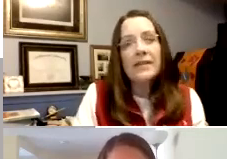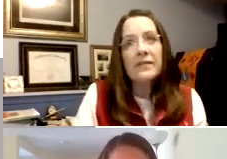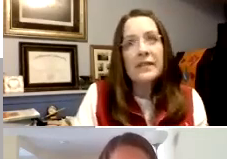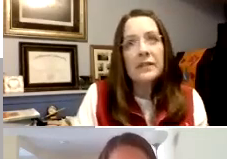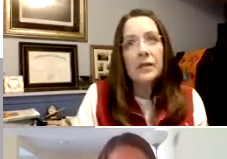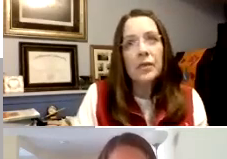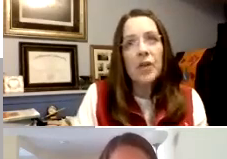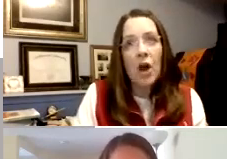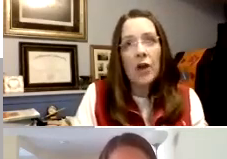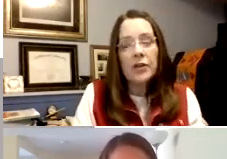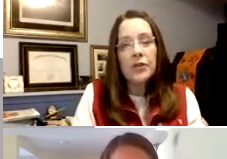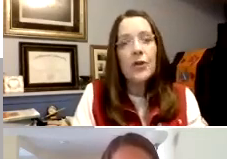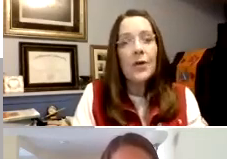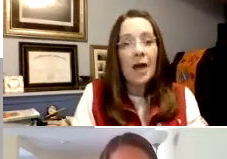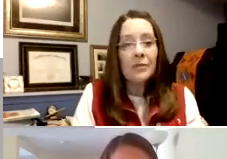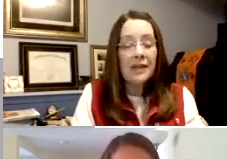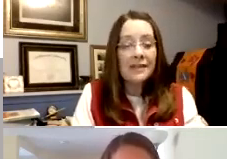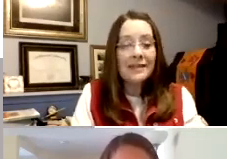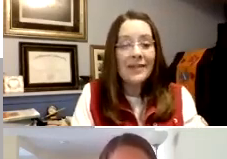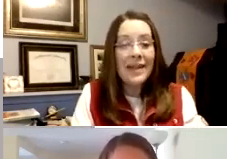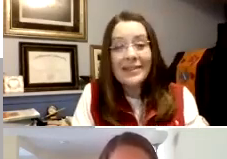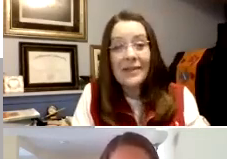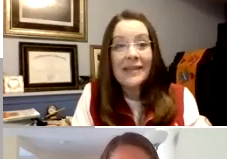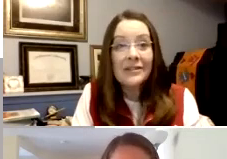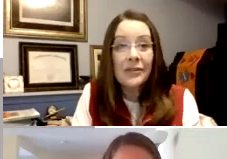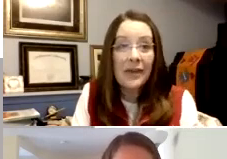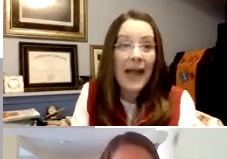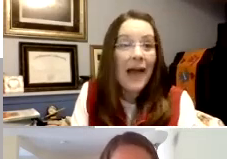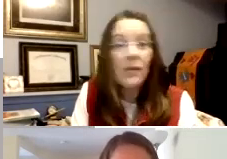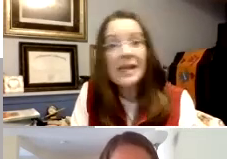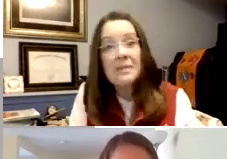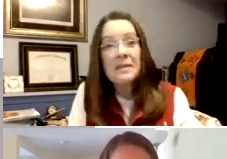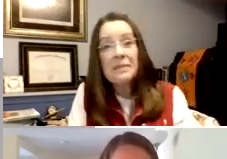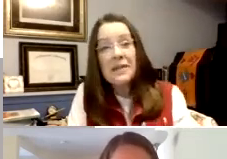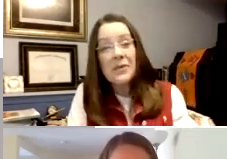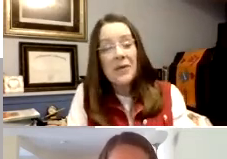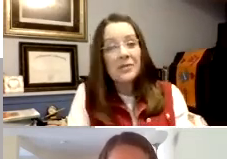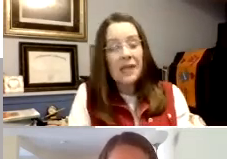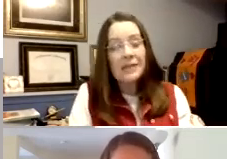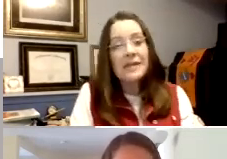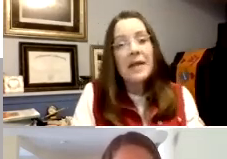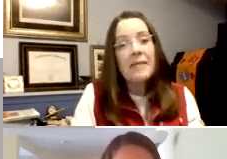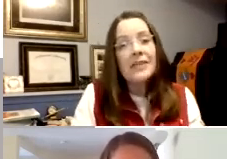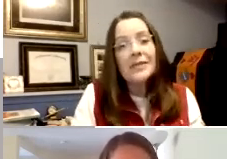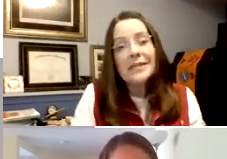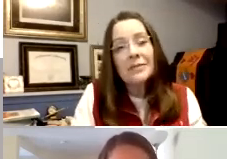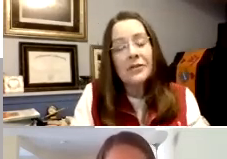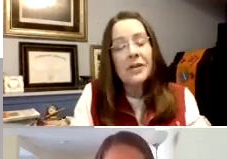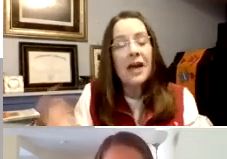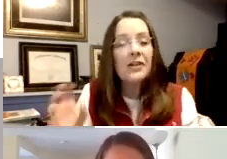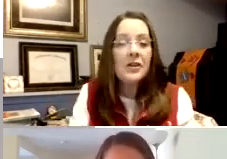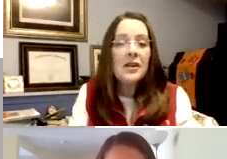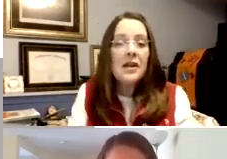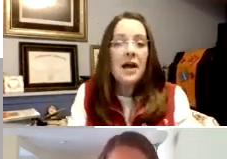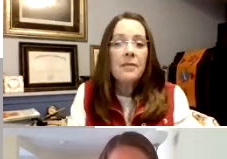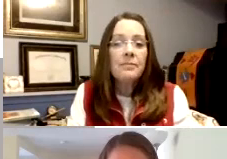only visually regard known objects, right? And so that's the trick, right? How do we get something to be a known object? Make sure it's their preferred